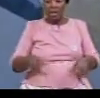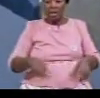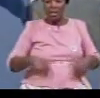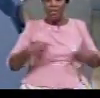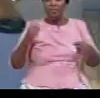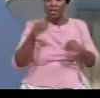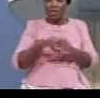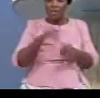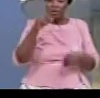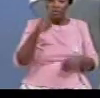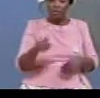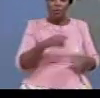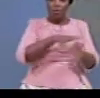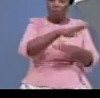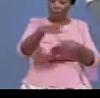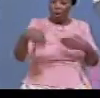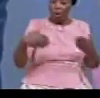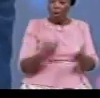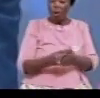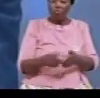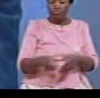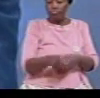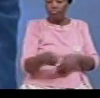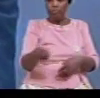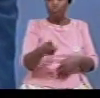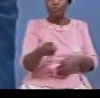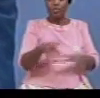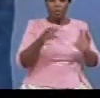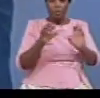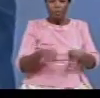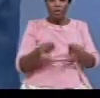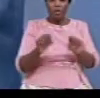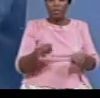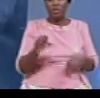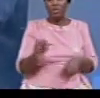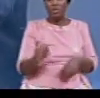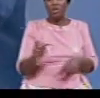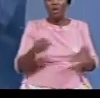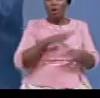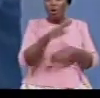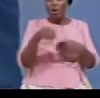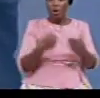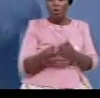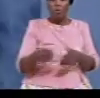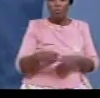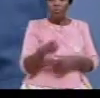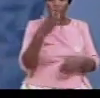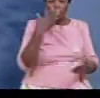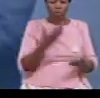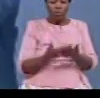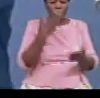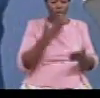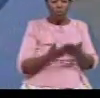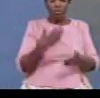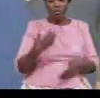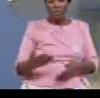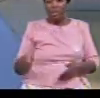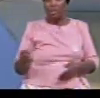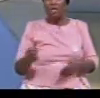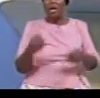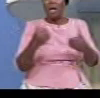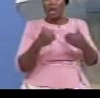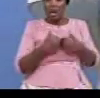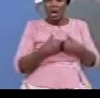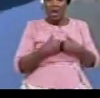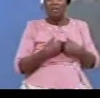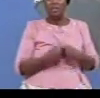you, all those possibilities, all those good things as answers